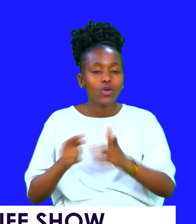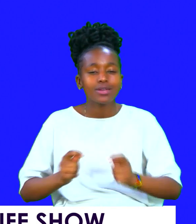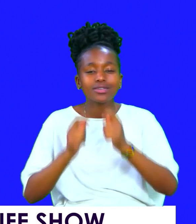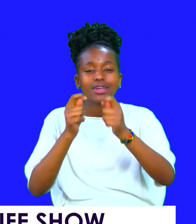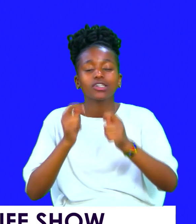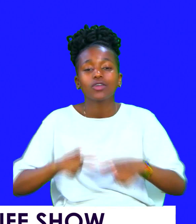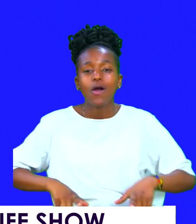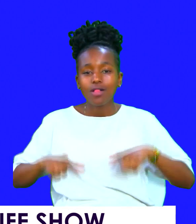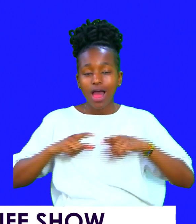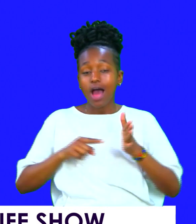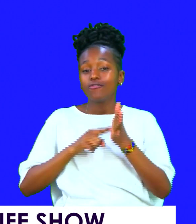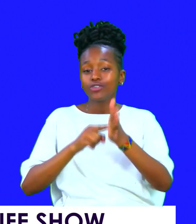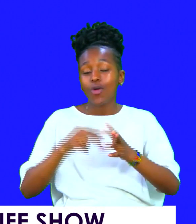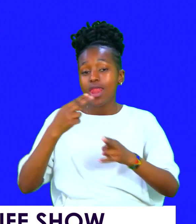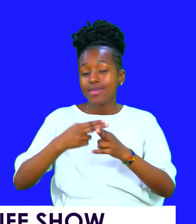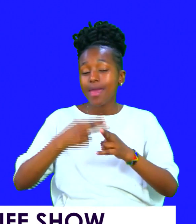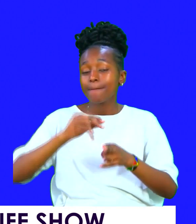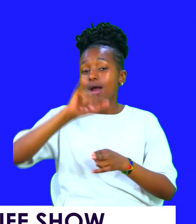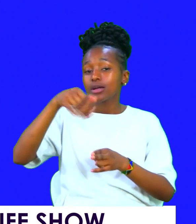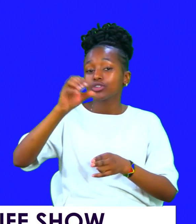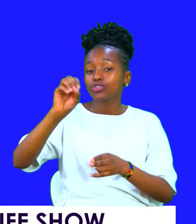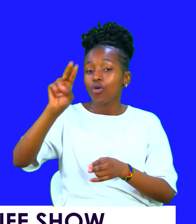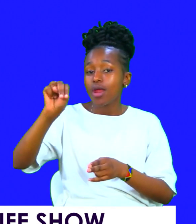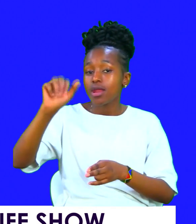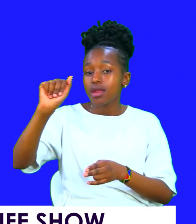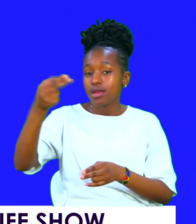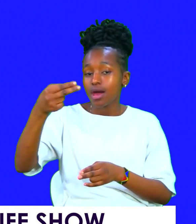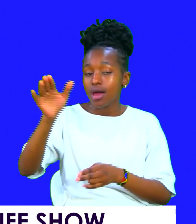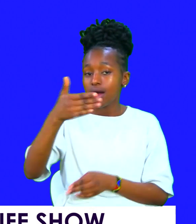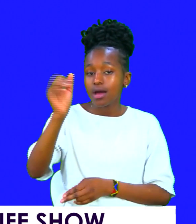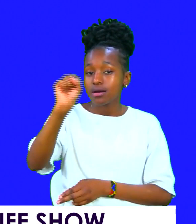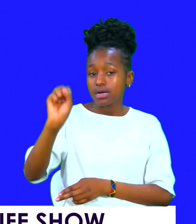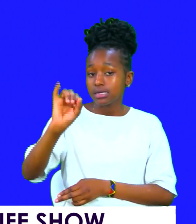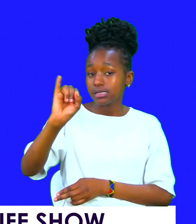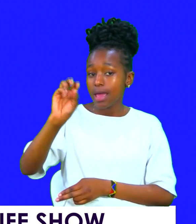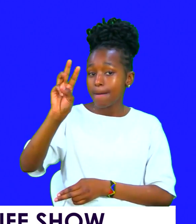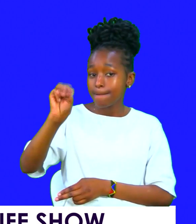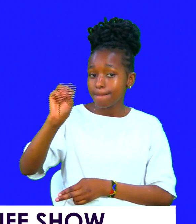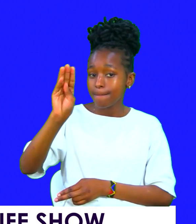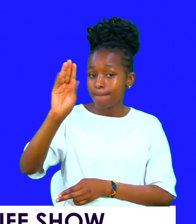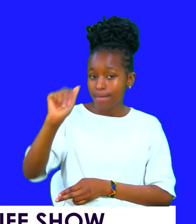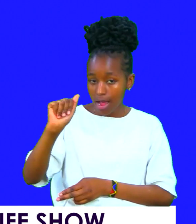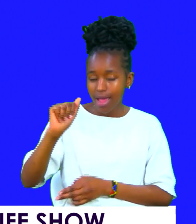name is JONAH SIMBA. My sign language interpreter is Esther Kendi.